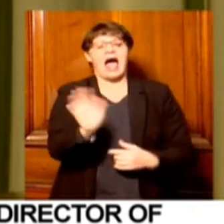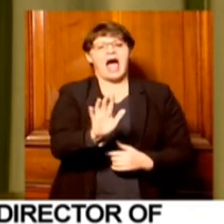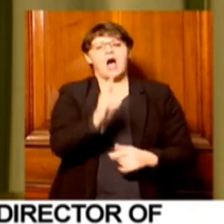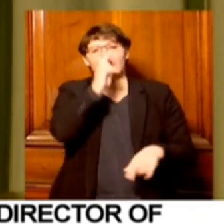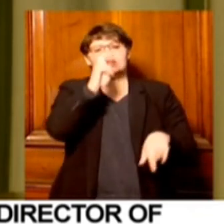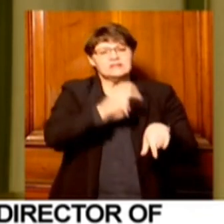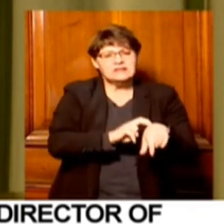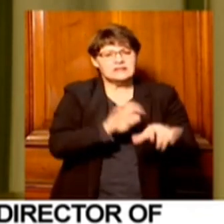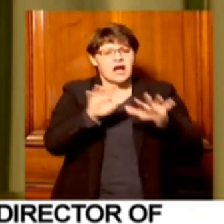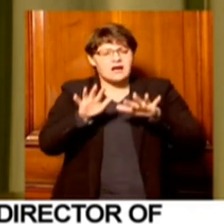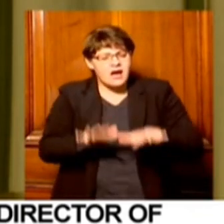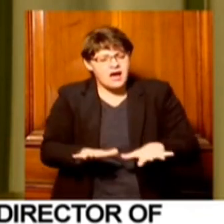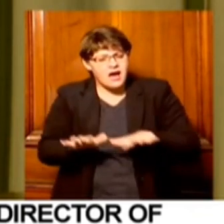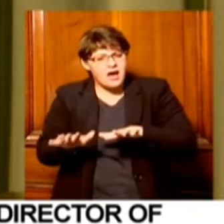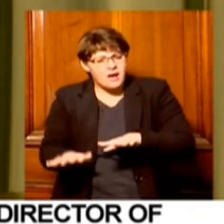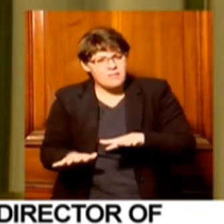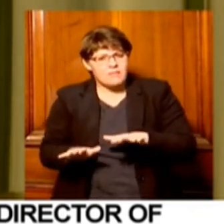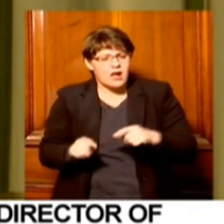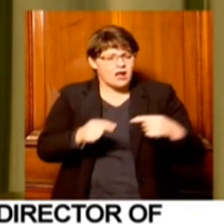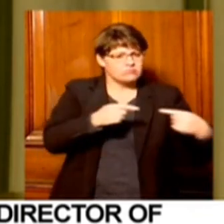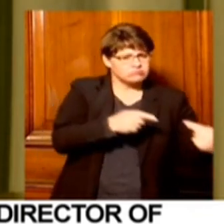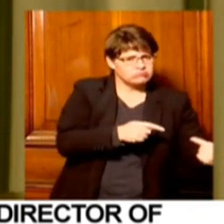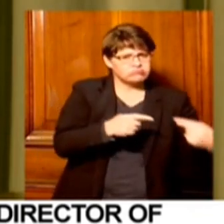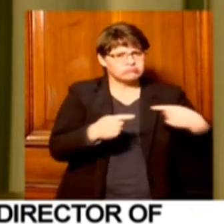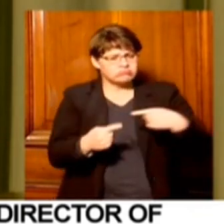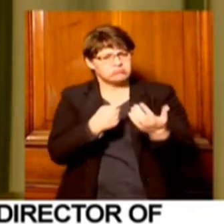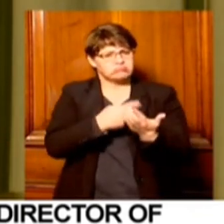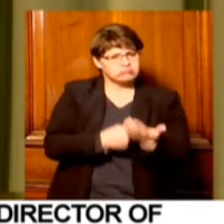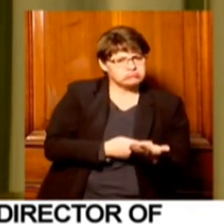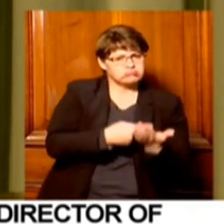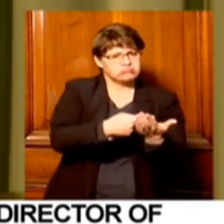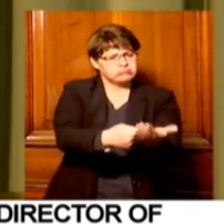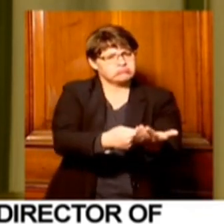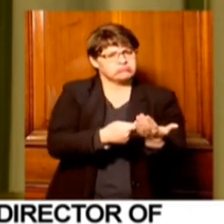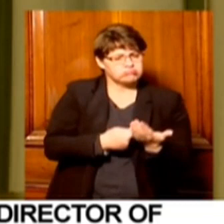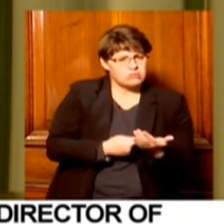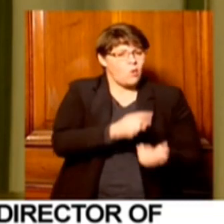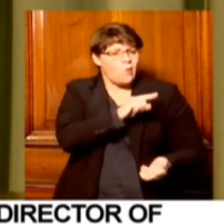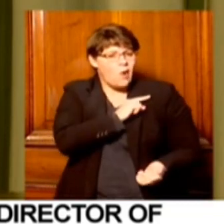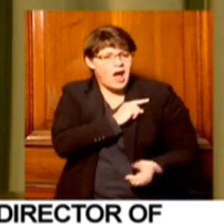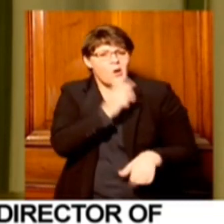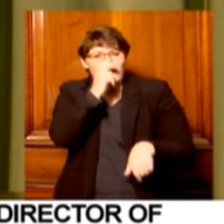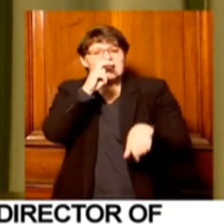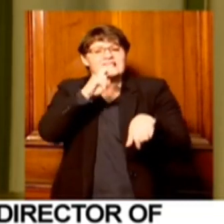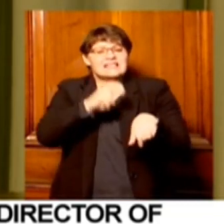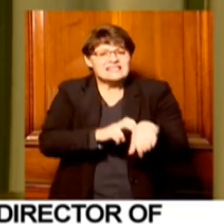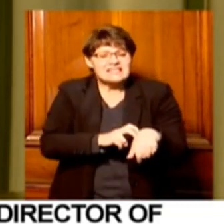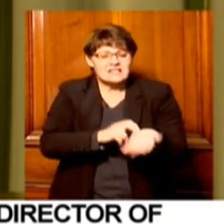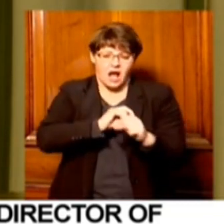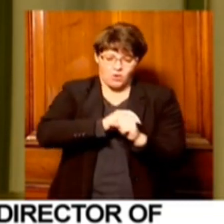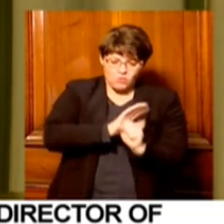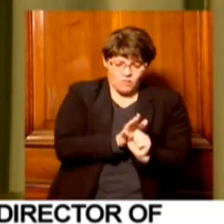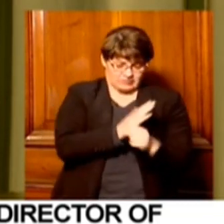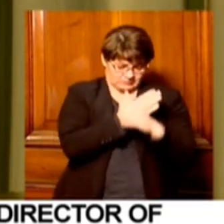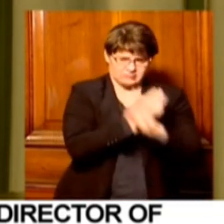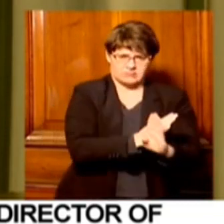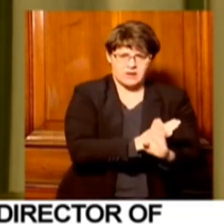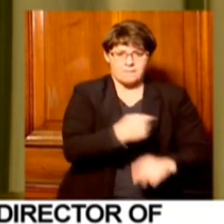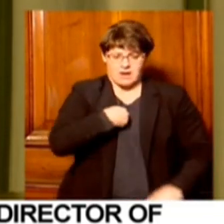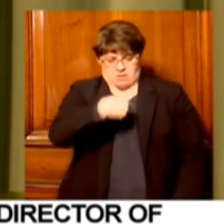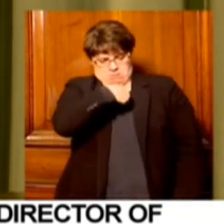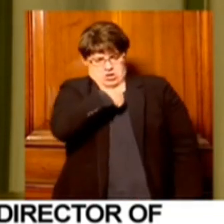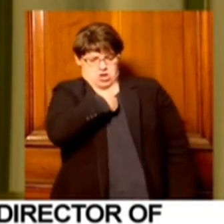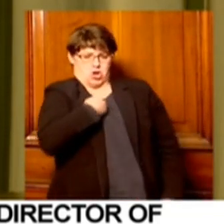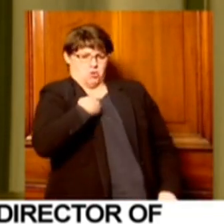as our tackling of the COVID-19 is not a one-man show.